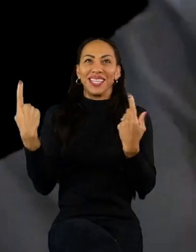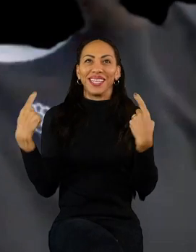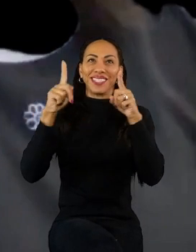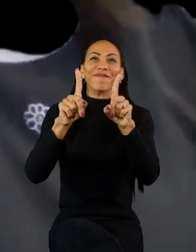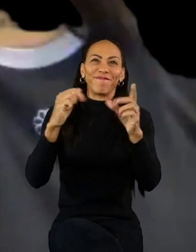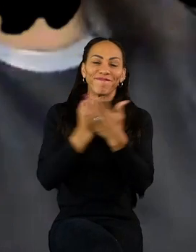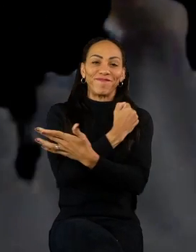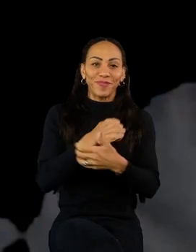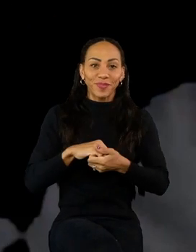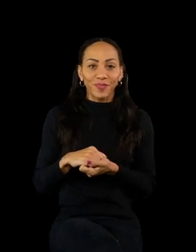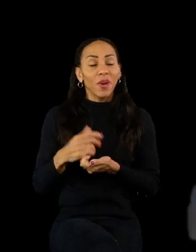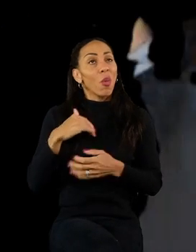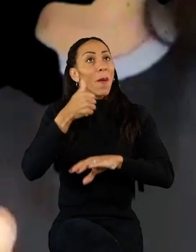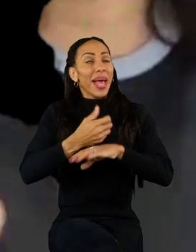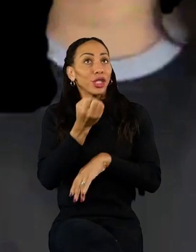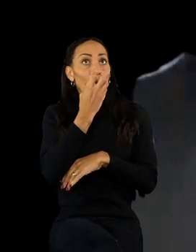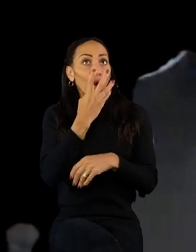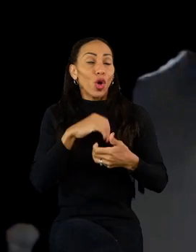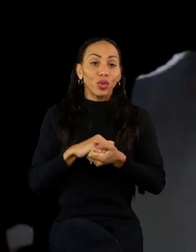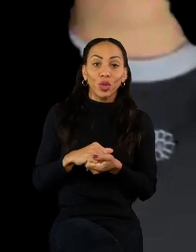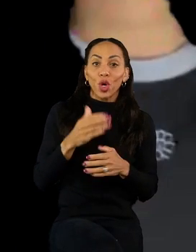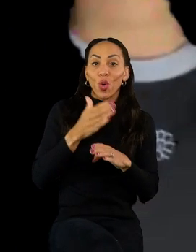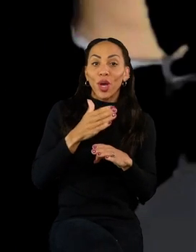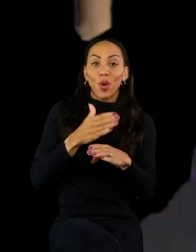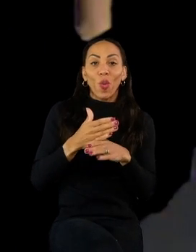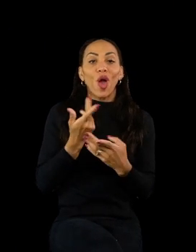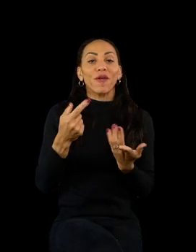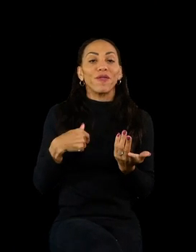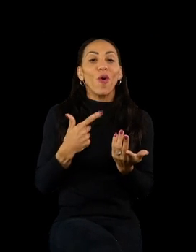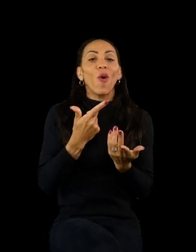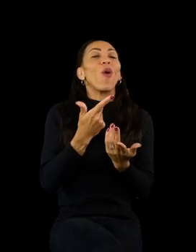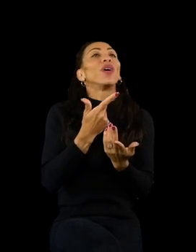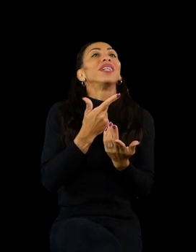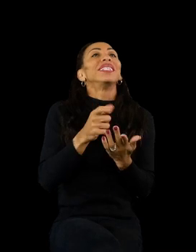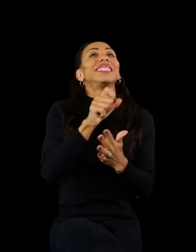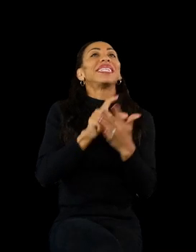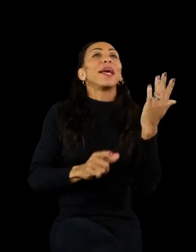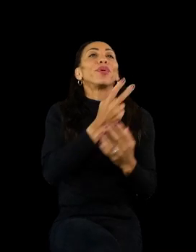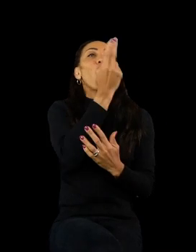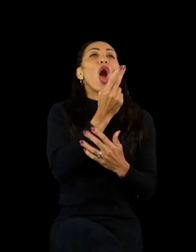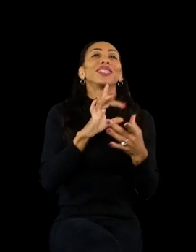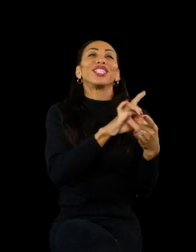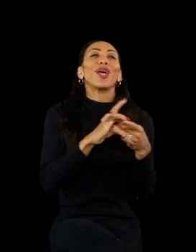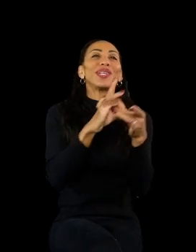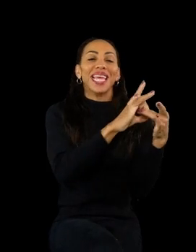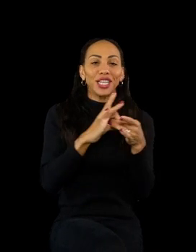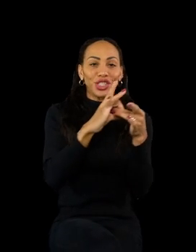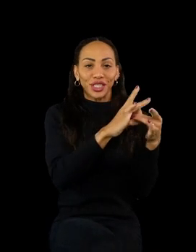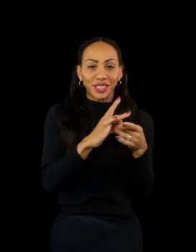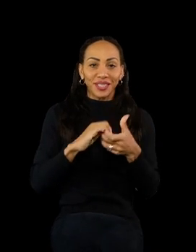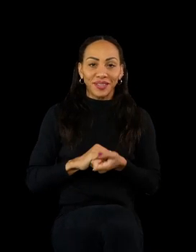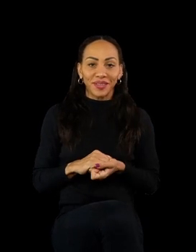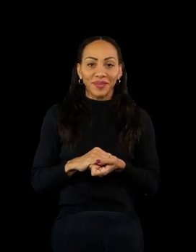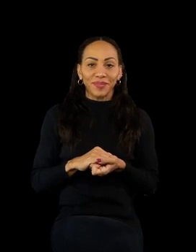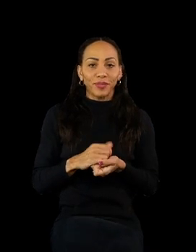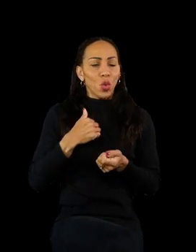Don't worry. Yes, so we're based in Hong Kong, and we work for the Ask with the Disabled Association. And